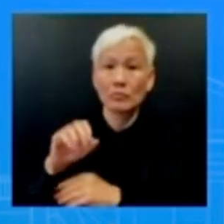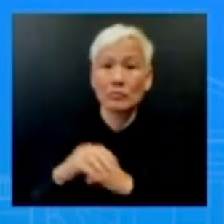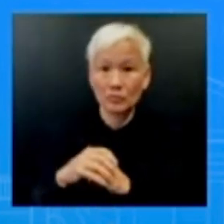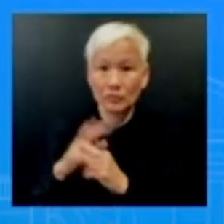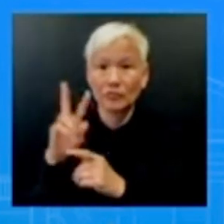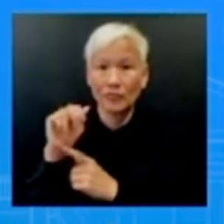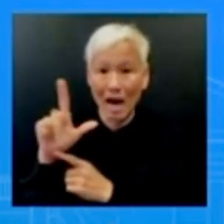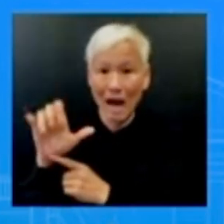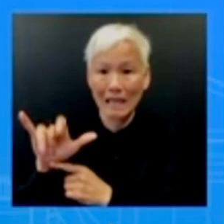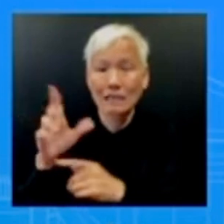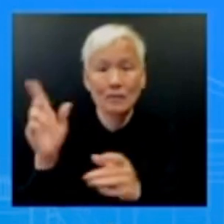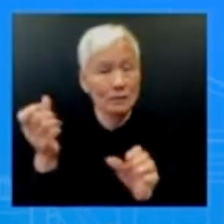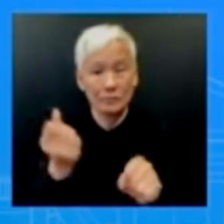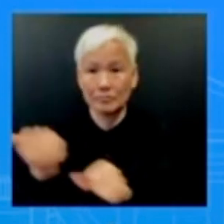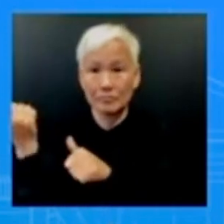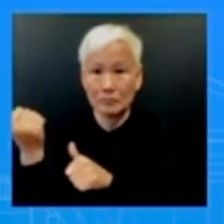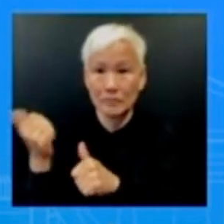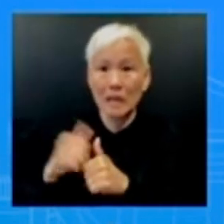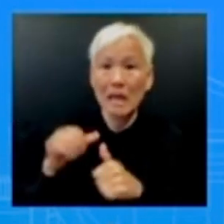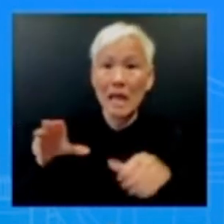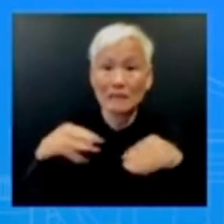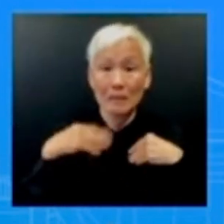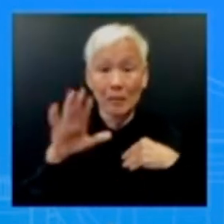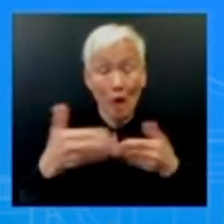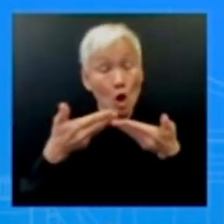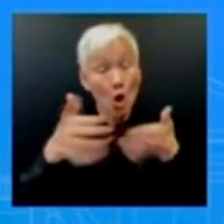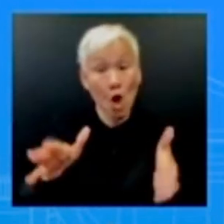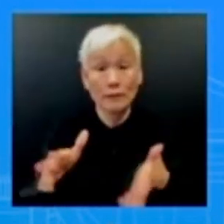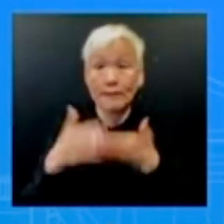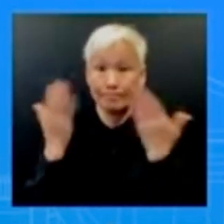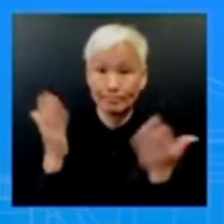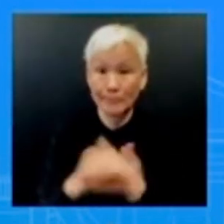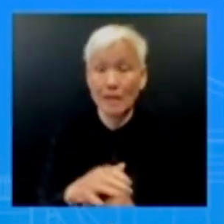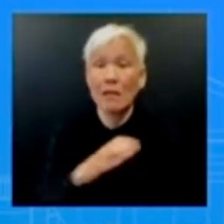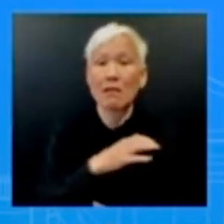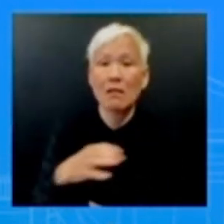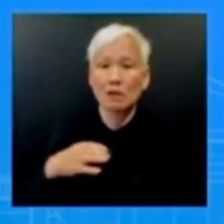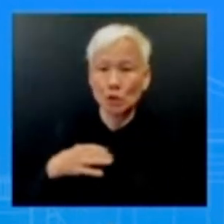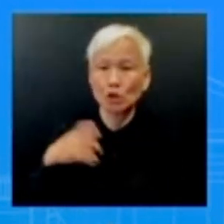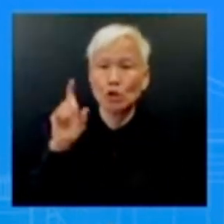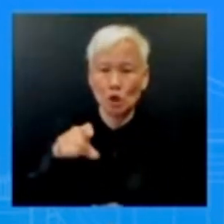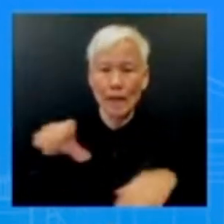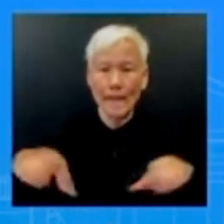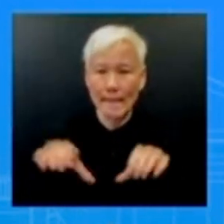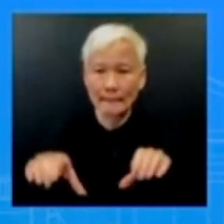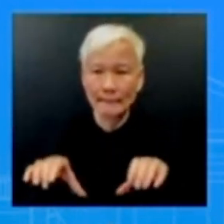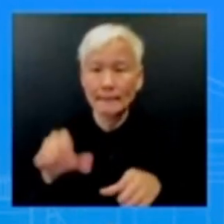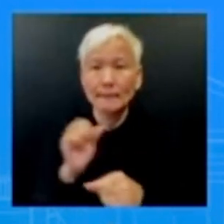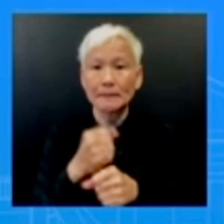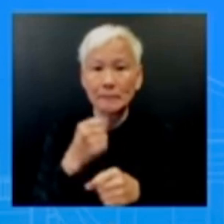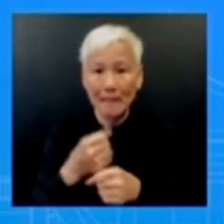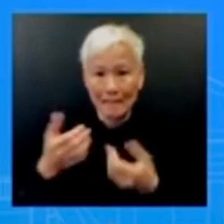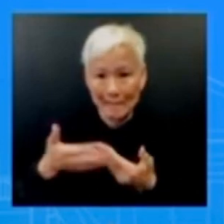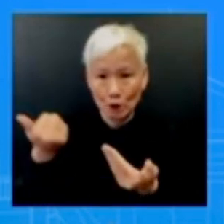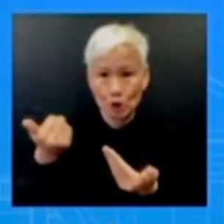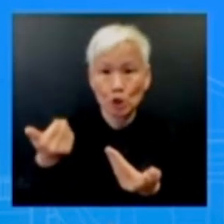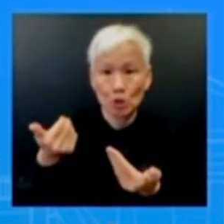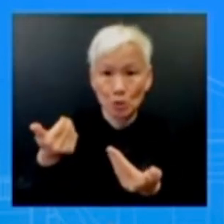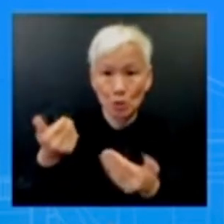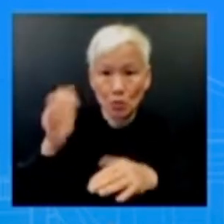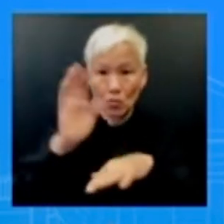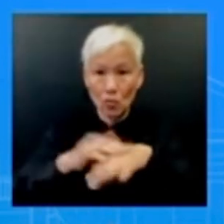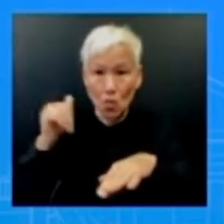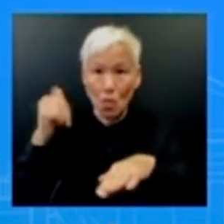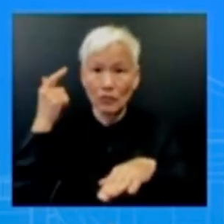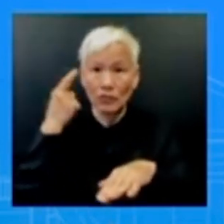take their losses. But again, Congress should act, should make it easier for regulators to claw back those compensations that I mentioned, impose civil penalties,